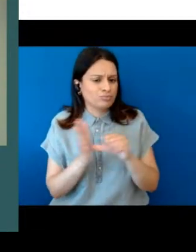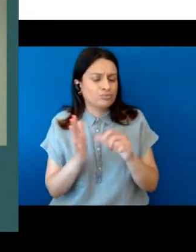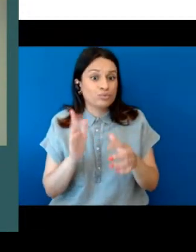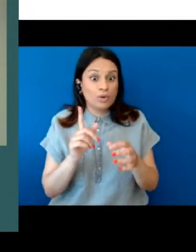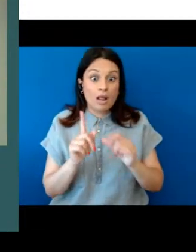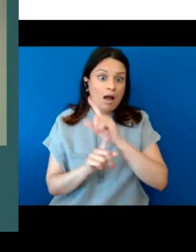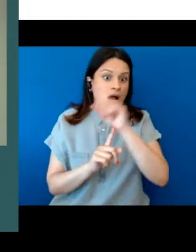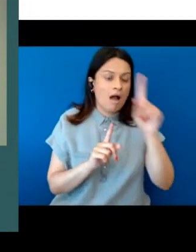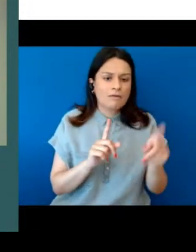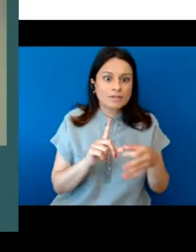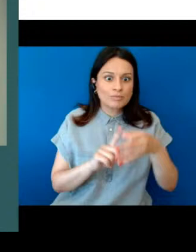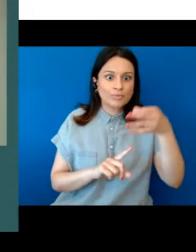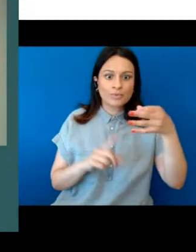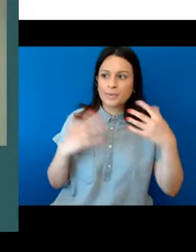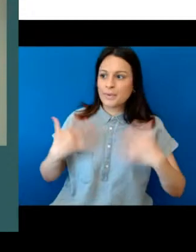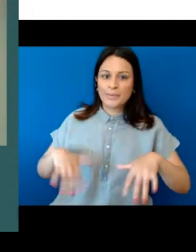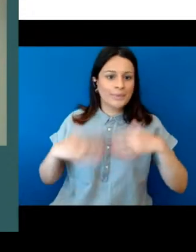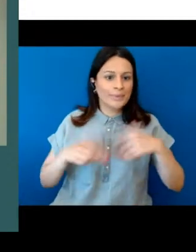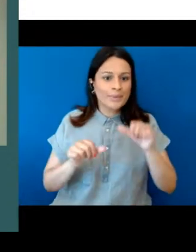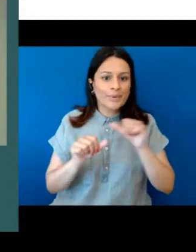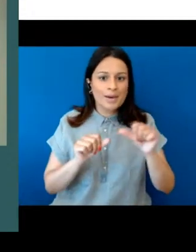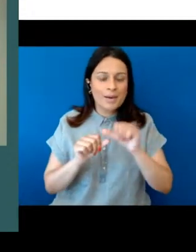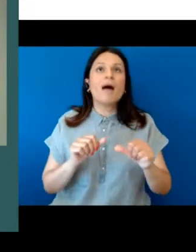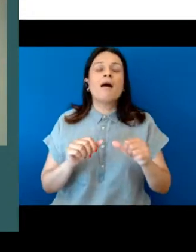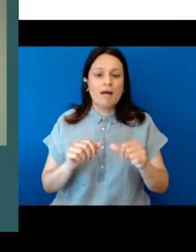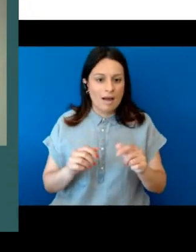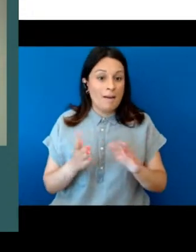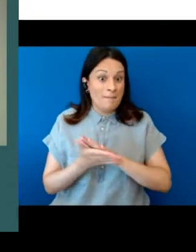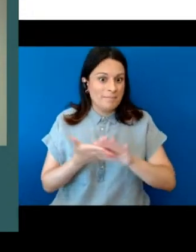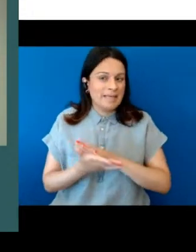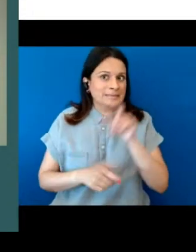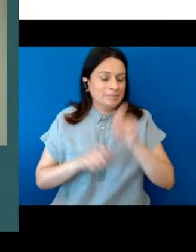that most people will carry on doing it.